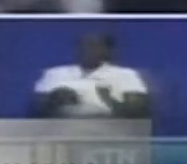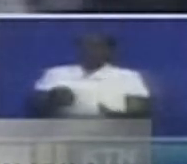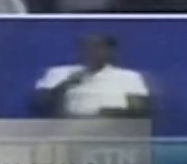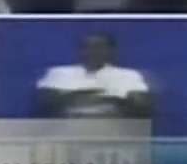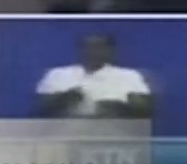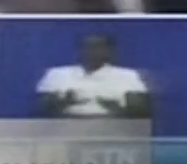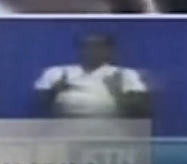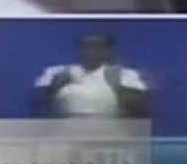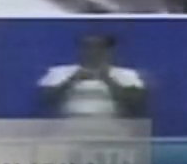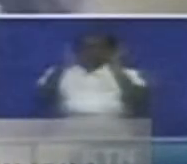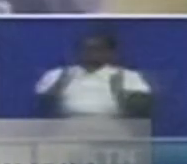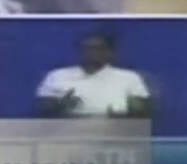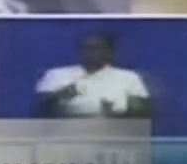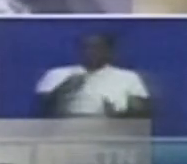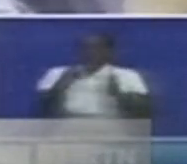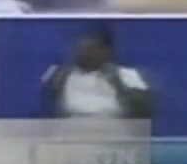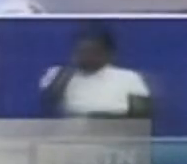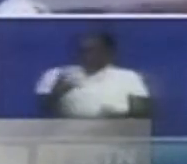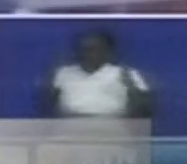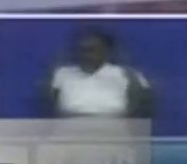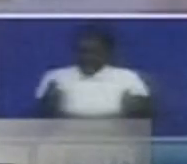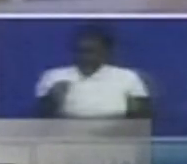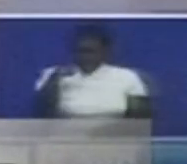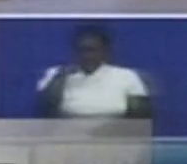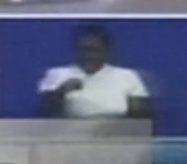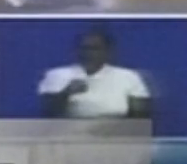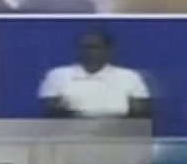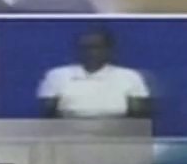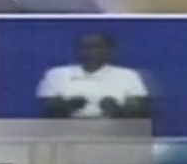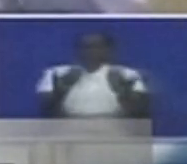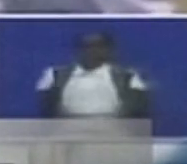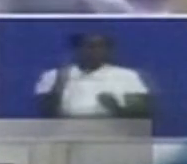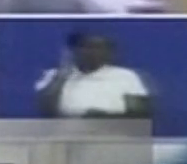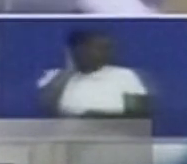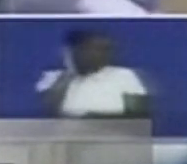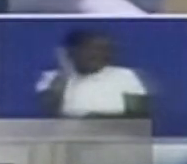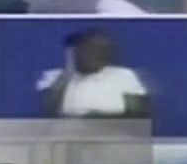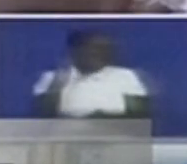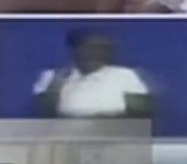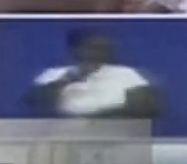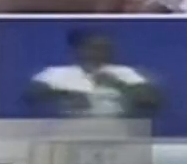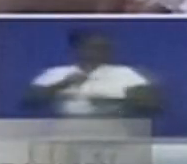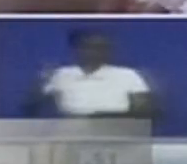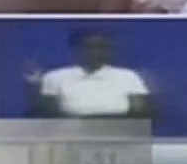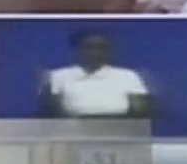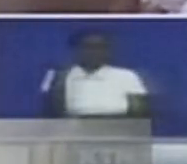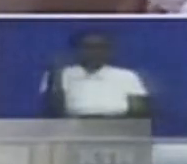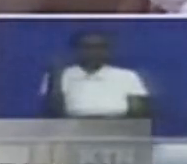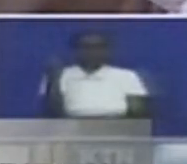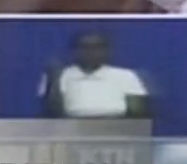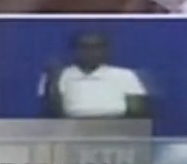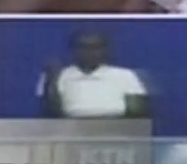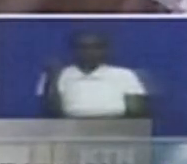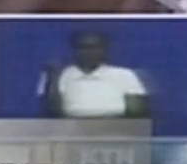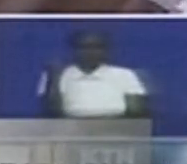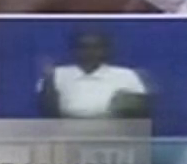The lawmakers are bitter about what they call a daring promotion of gay activities in Kenya. In a penal code